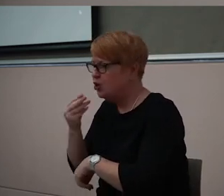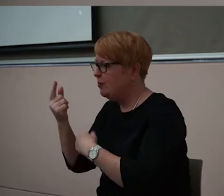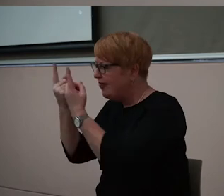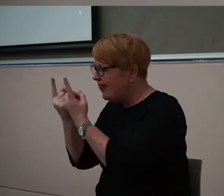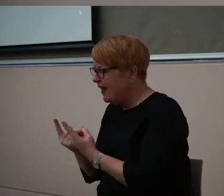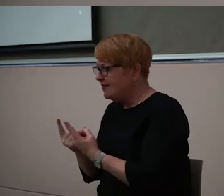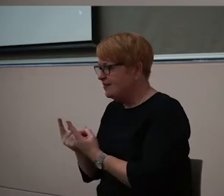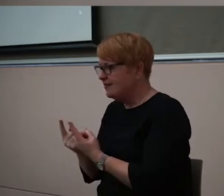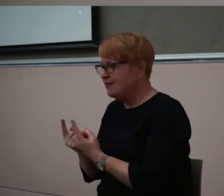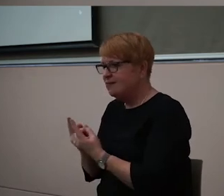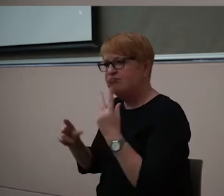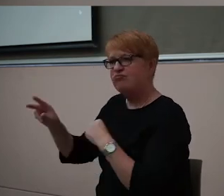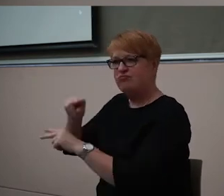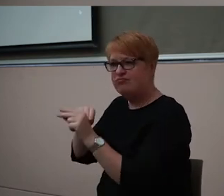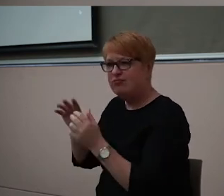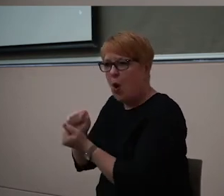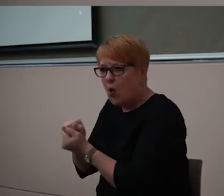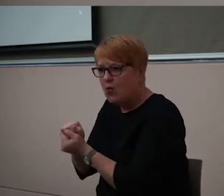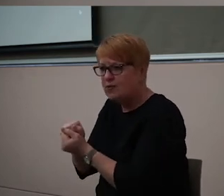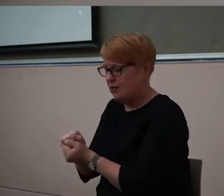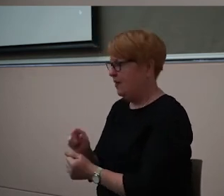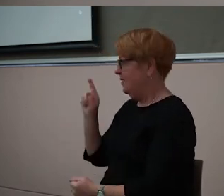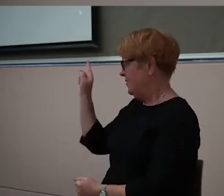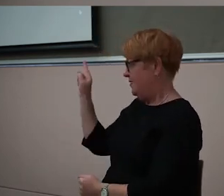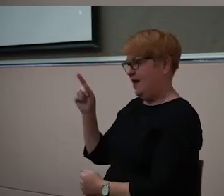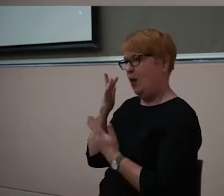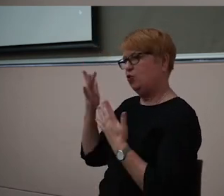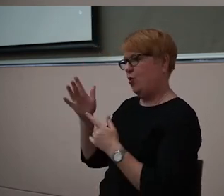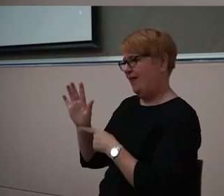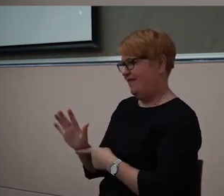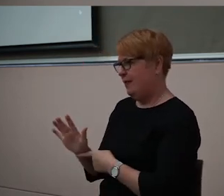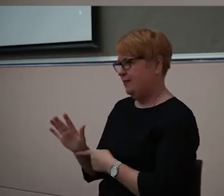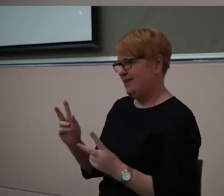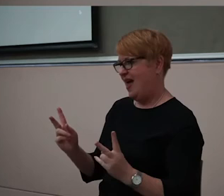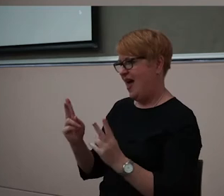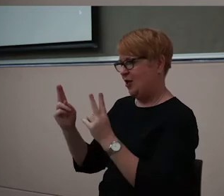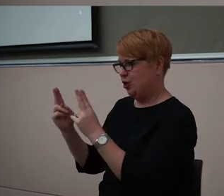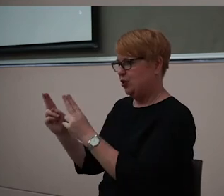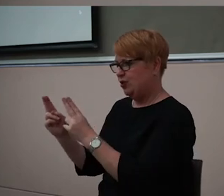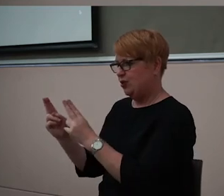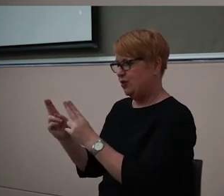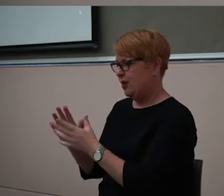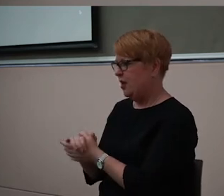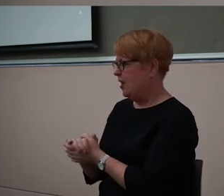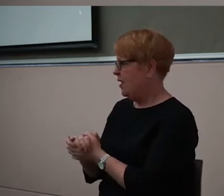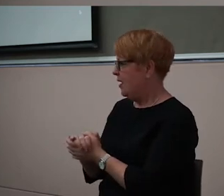spoken in these sessions. And the films, which I'm going to show you a few excerpts from, that were filmed by Alina,